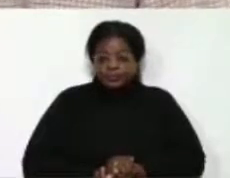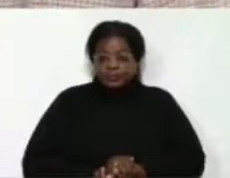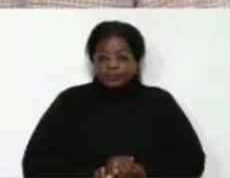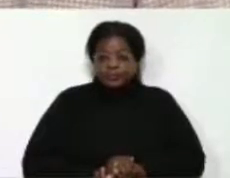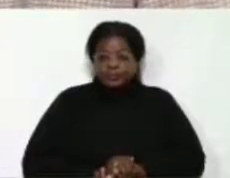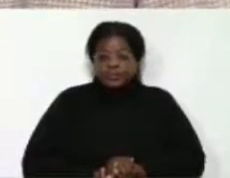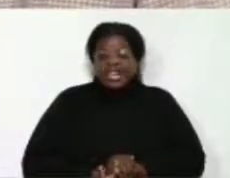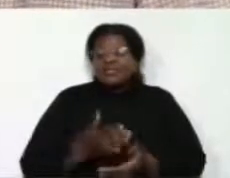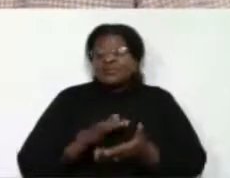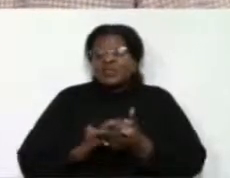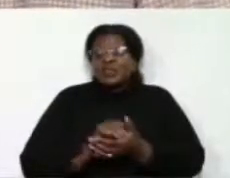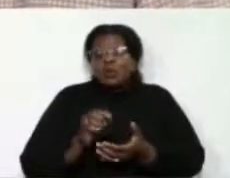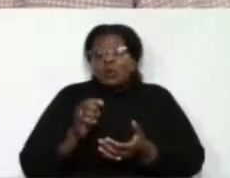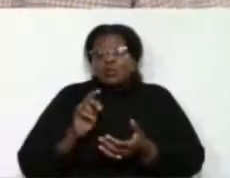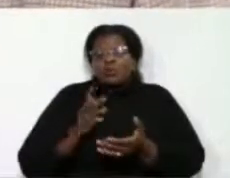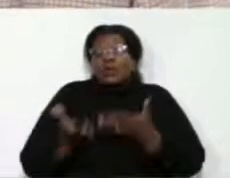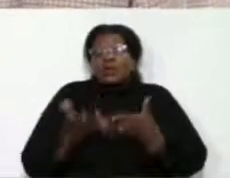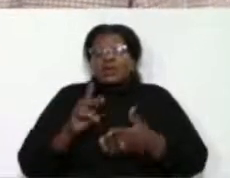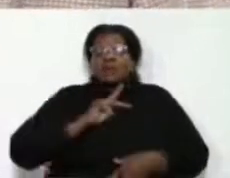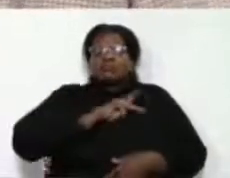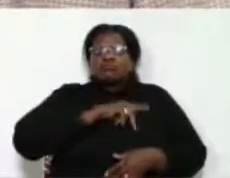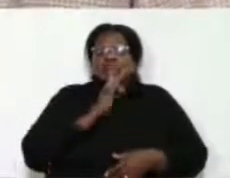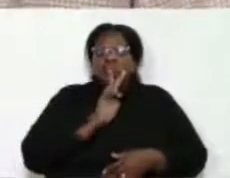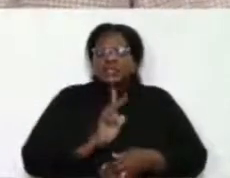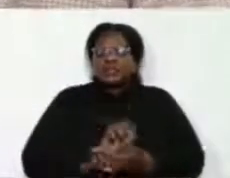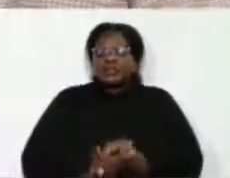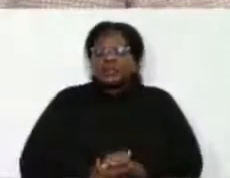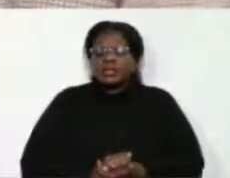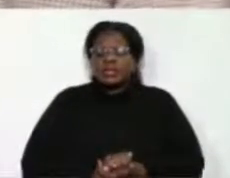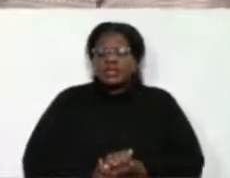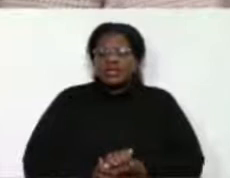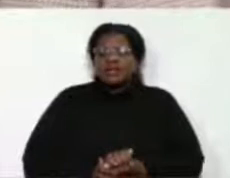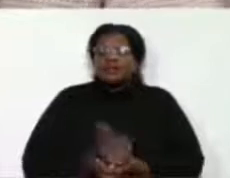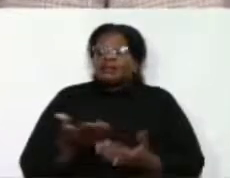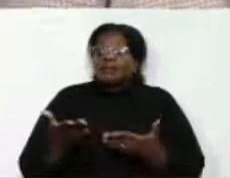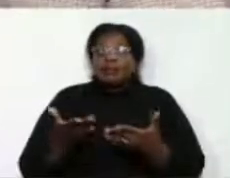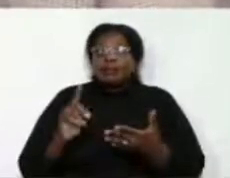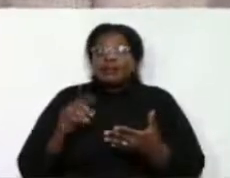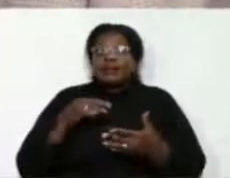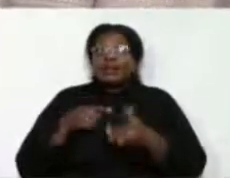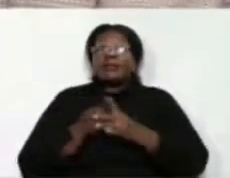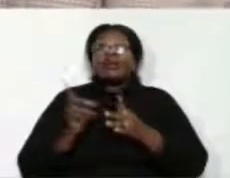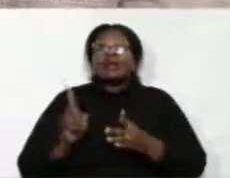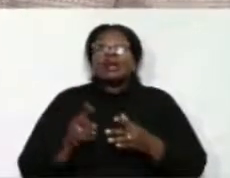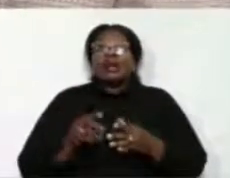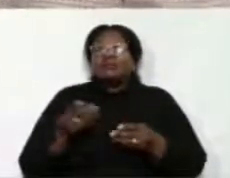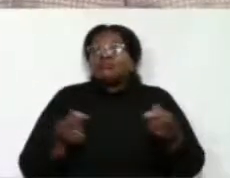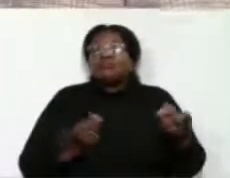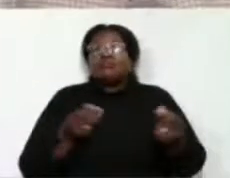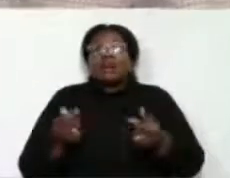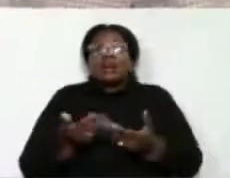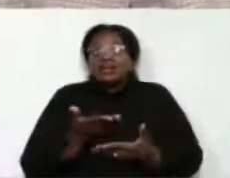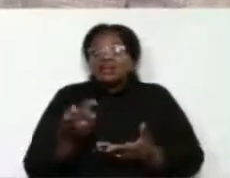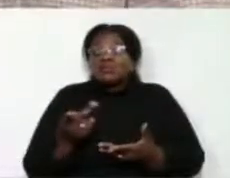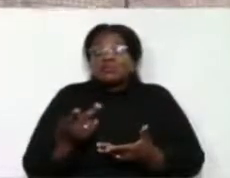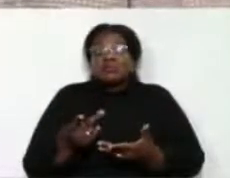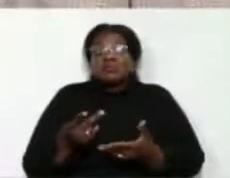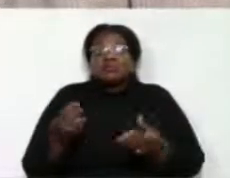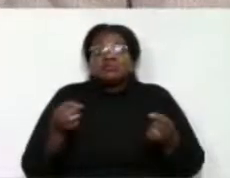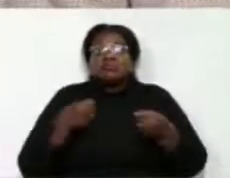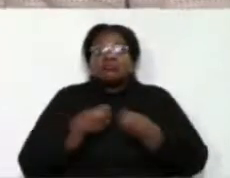or a professional person or even one of your customers. It's like, hold on, what's going on? I'm buying from you and now you're fighting.